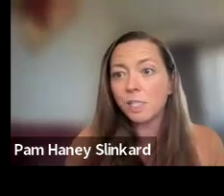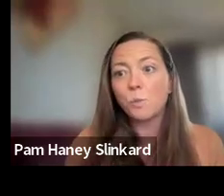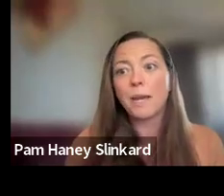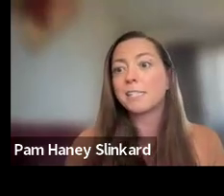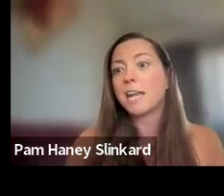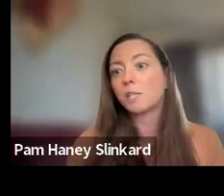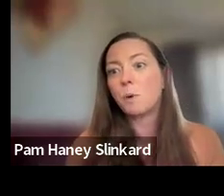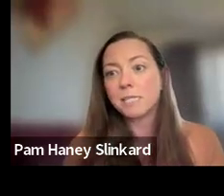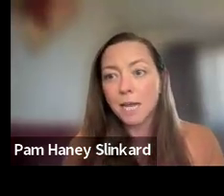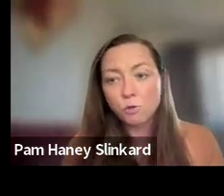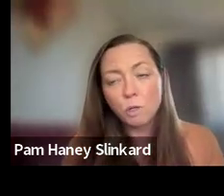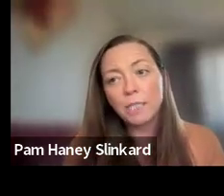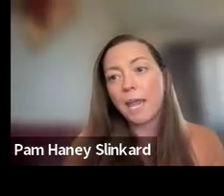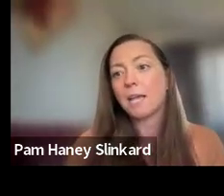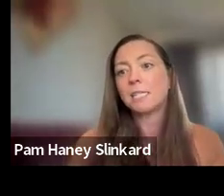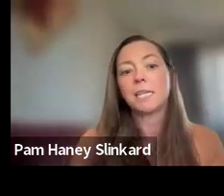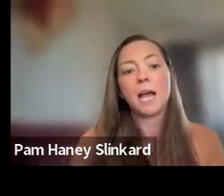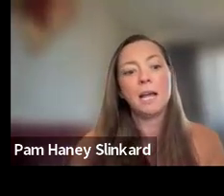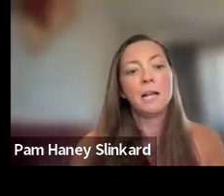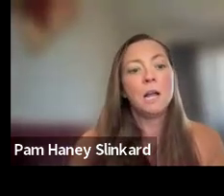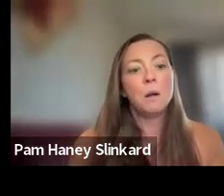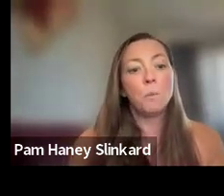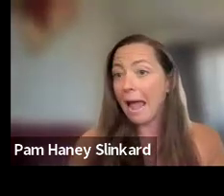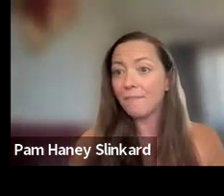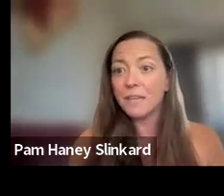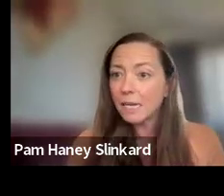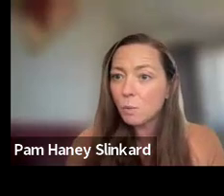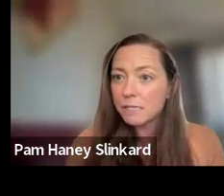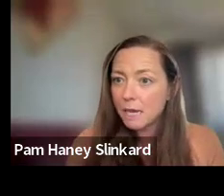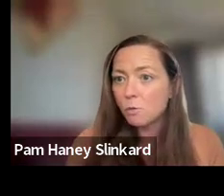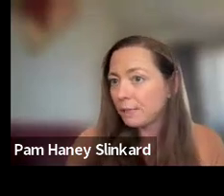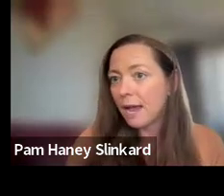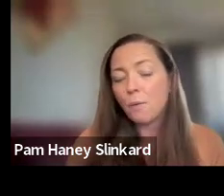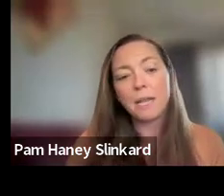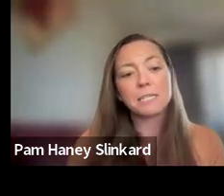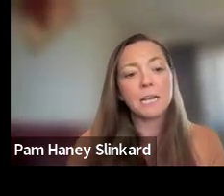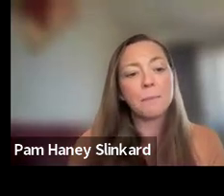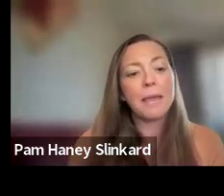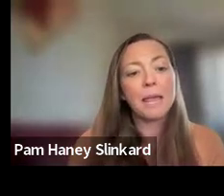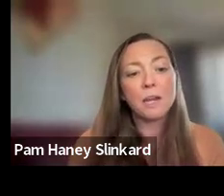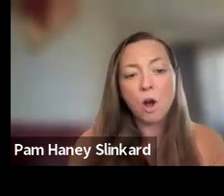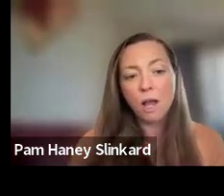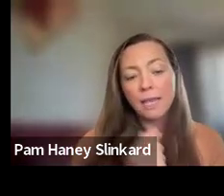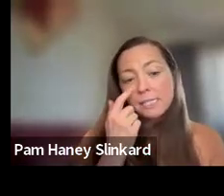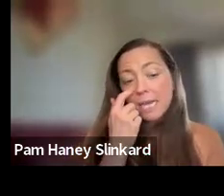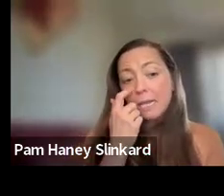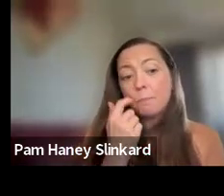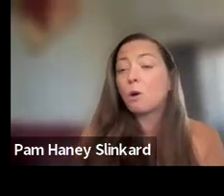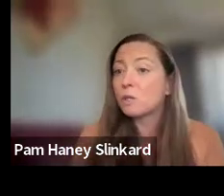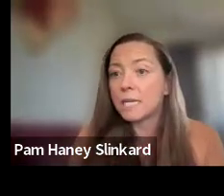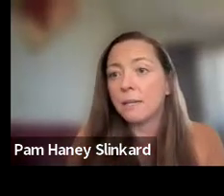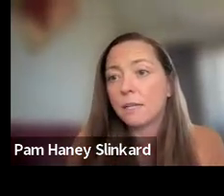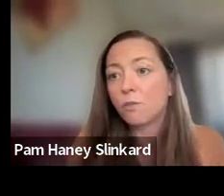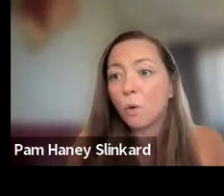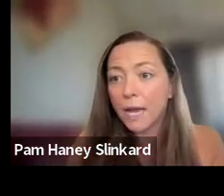get asked, when is the next one scheduled? And we have the next one scheduled now. It is going to be in August